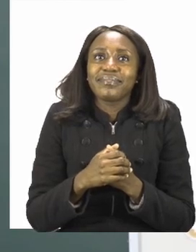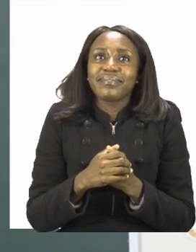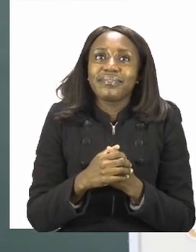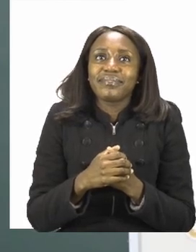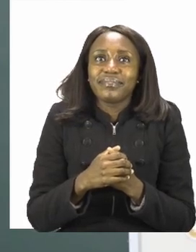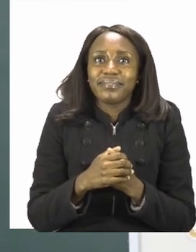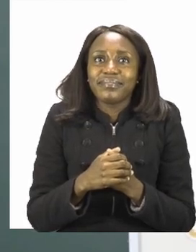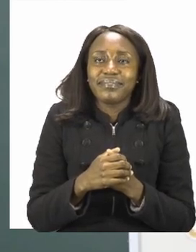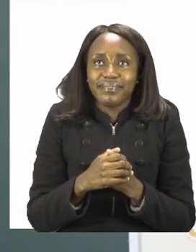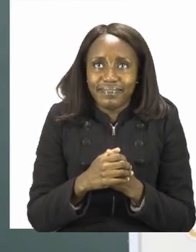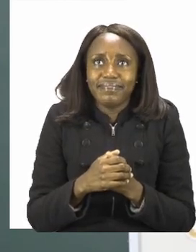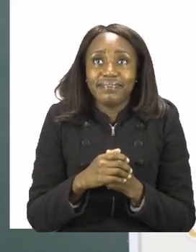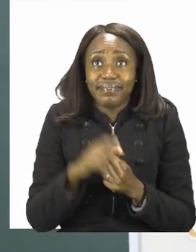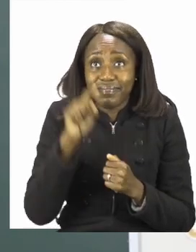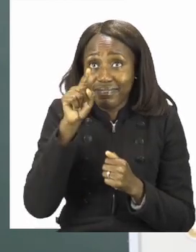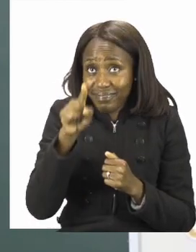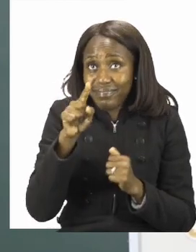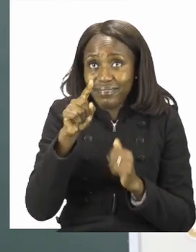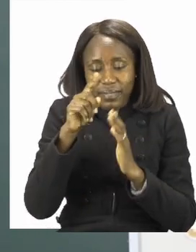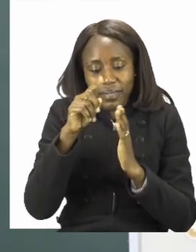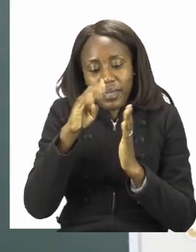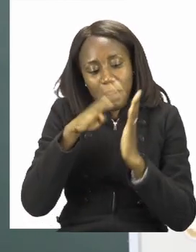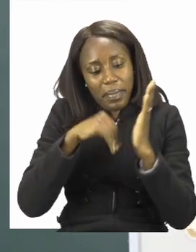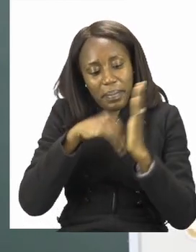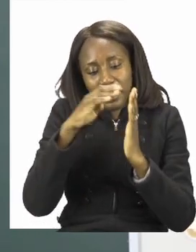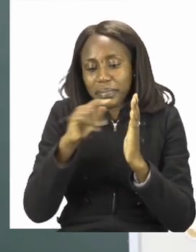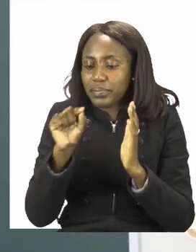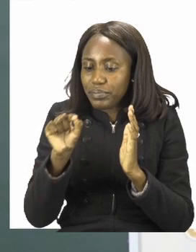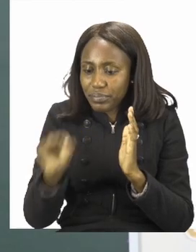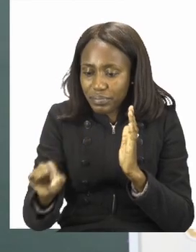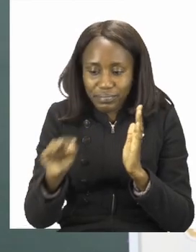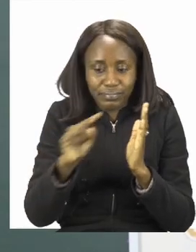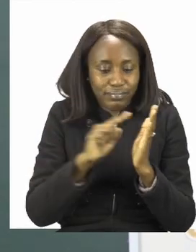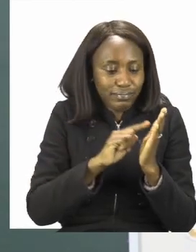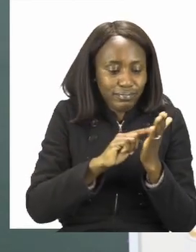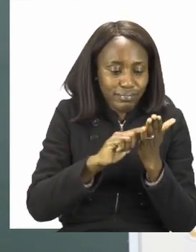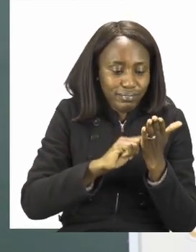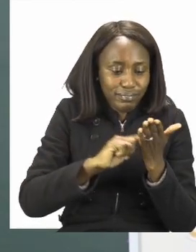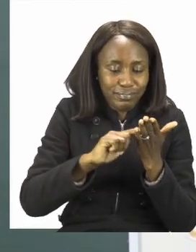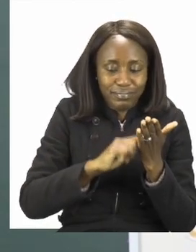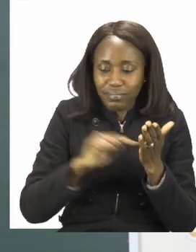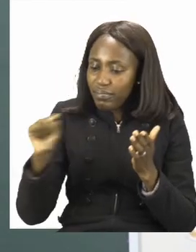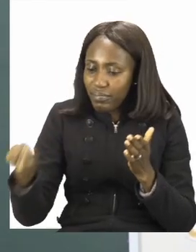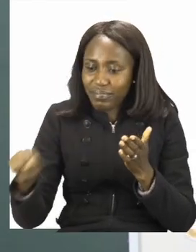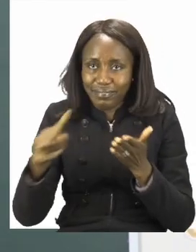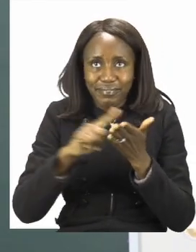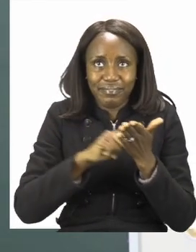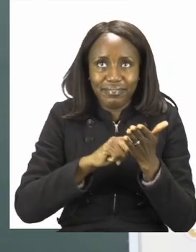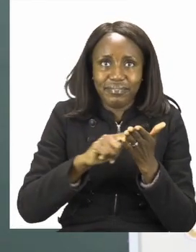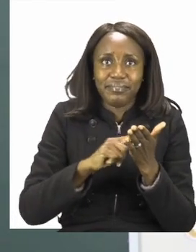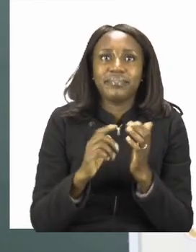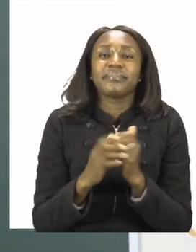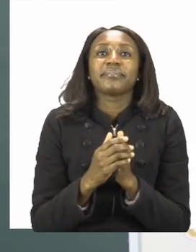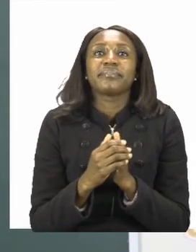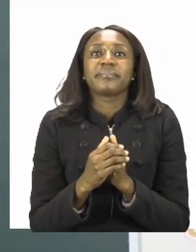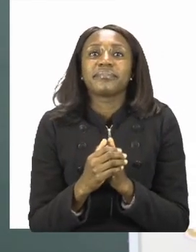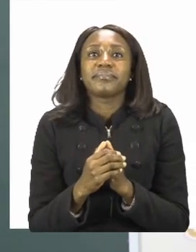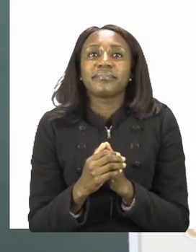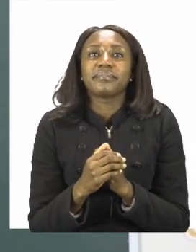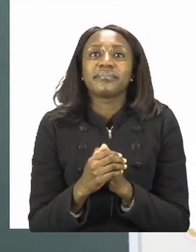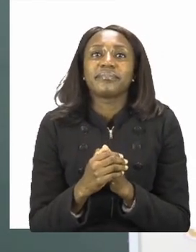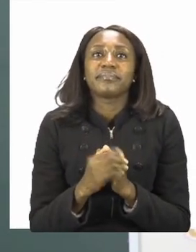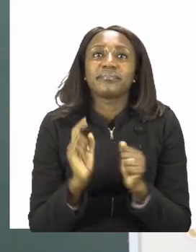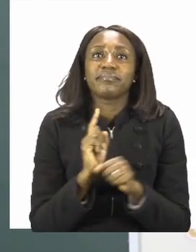going to paint this hat with your finger and do different patterns. The first pattern I want to